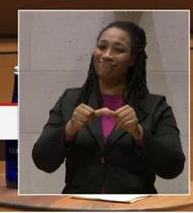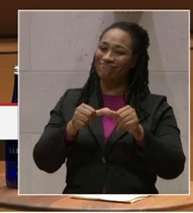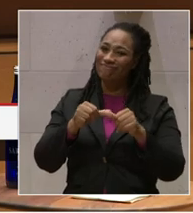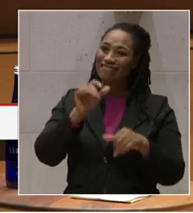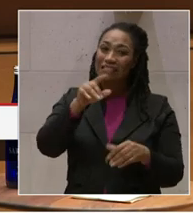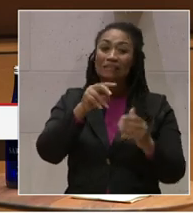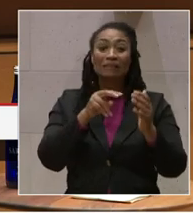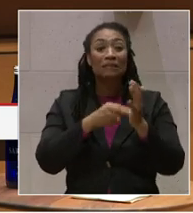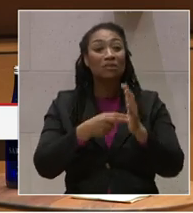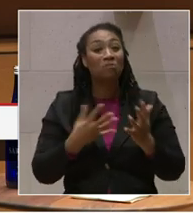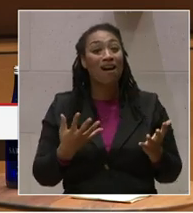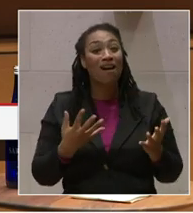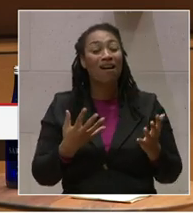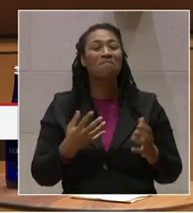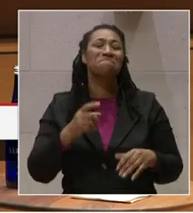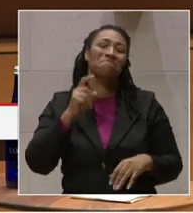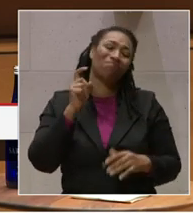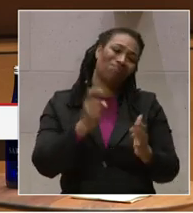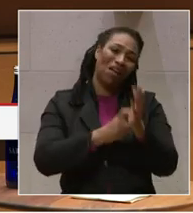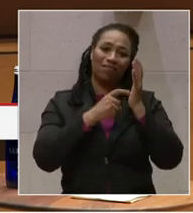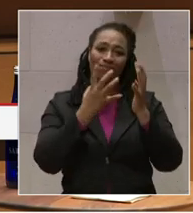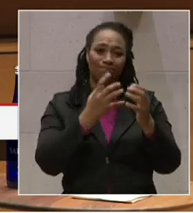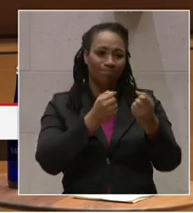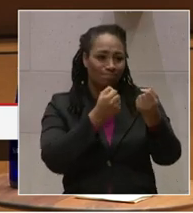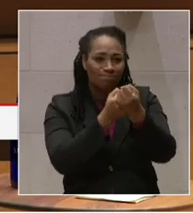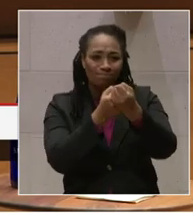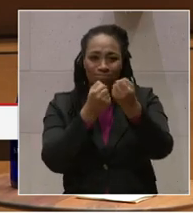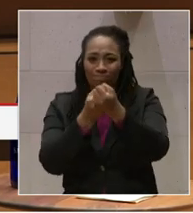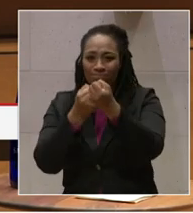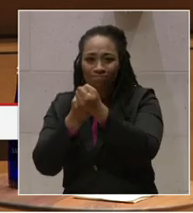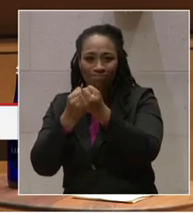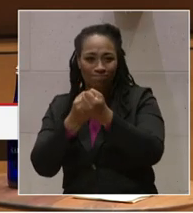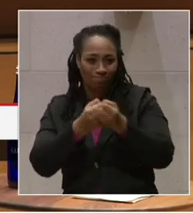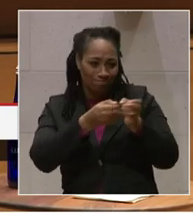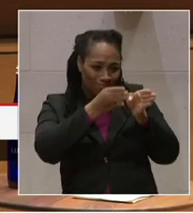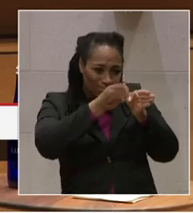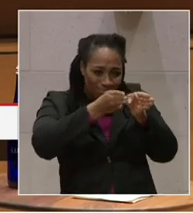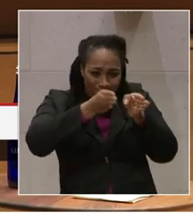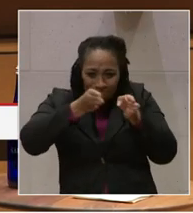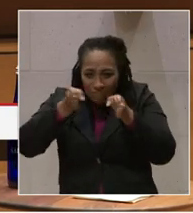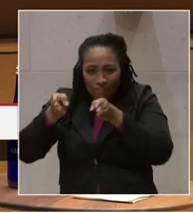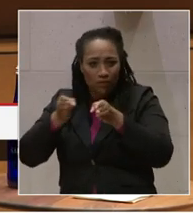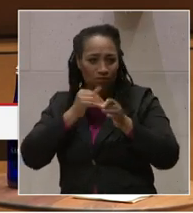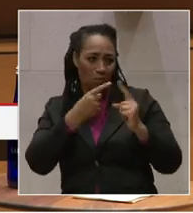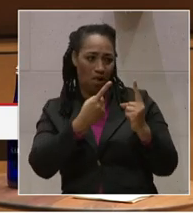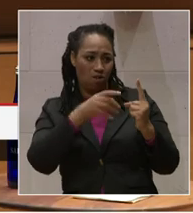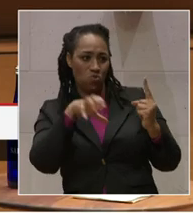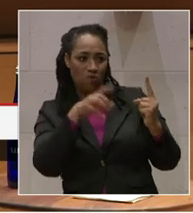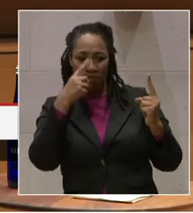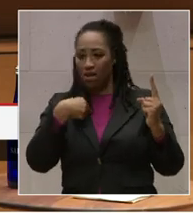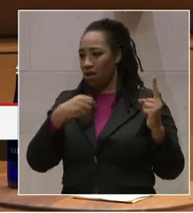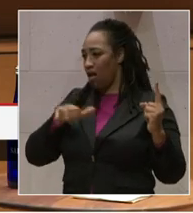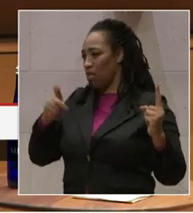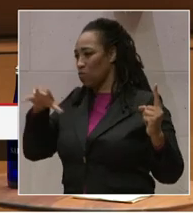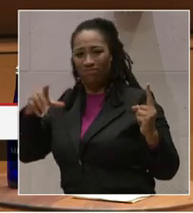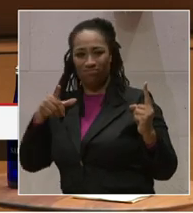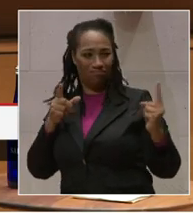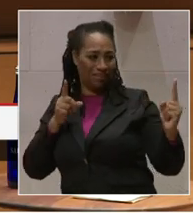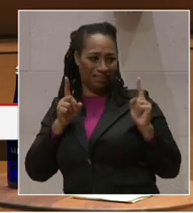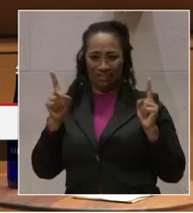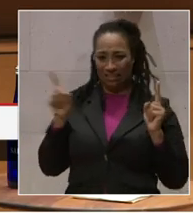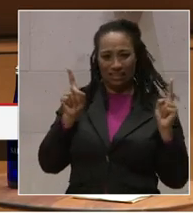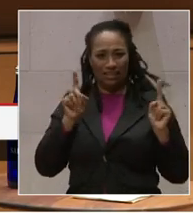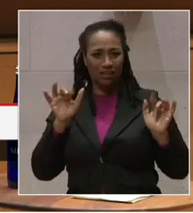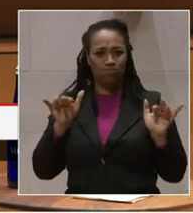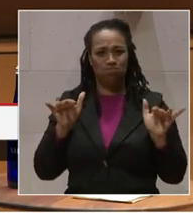challenge. What happened exactly the way we thought it would is that when the city was consistent in its